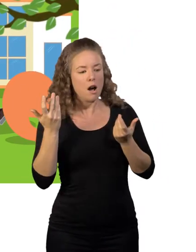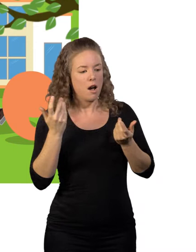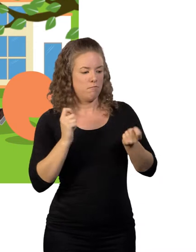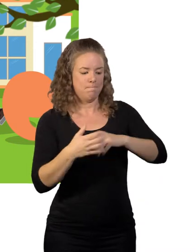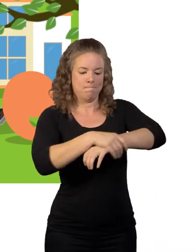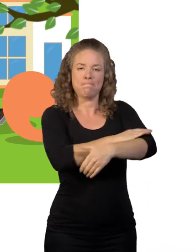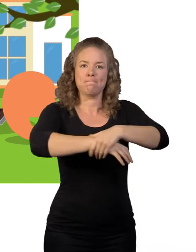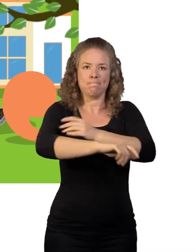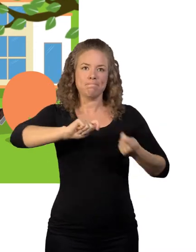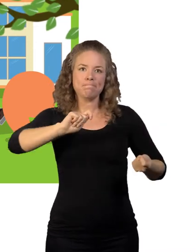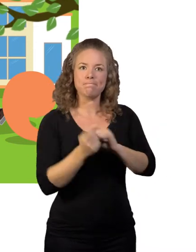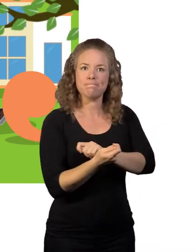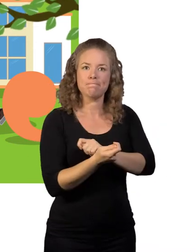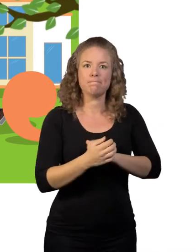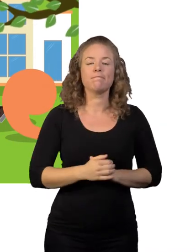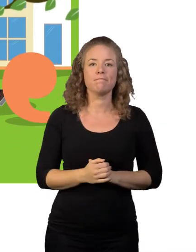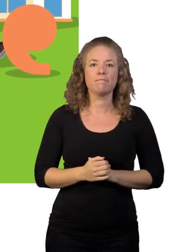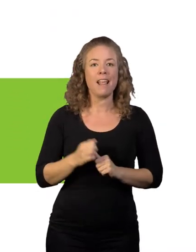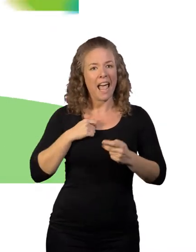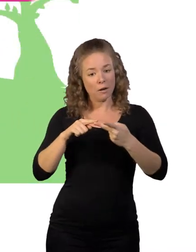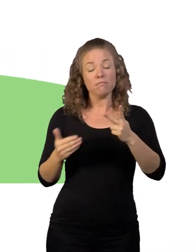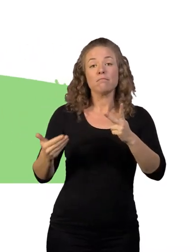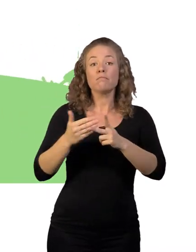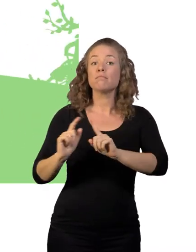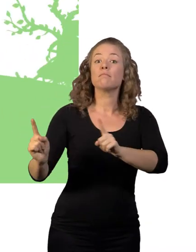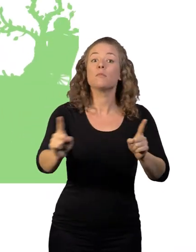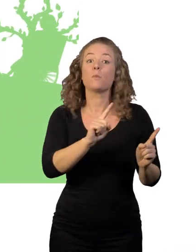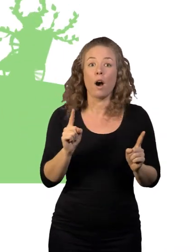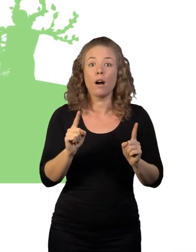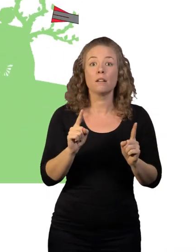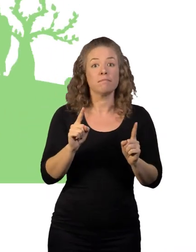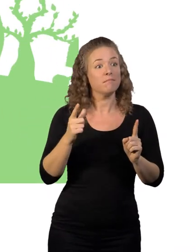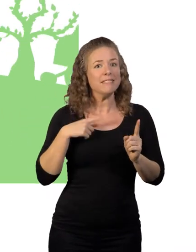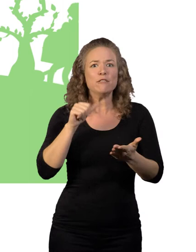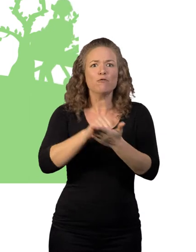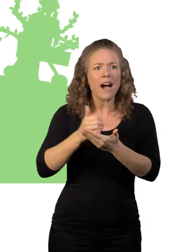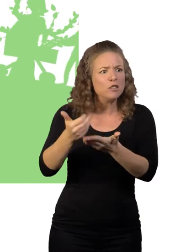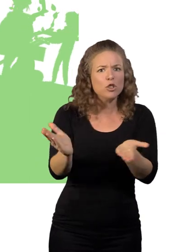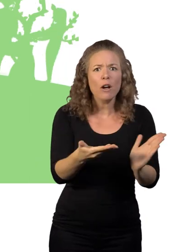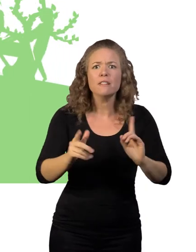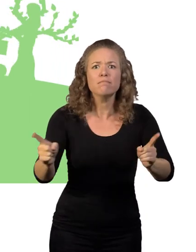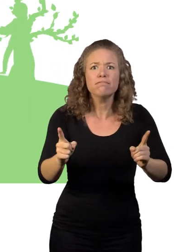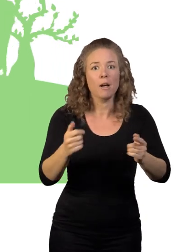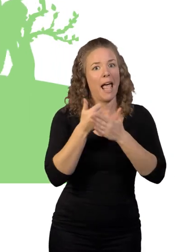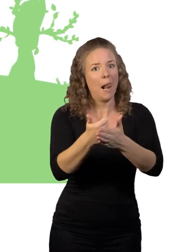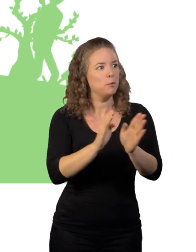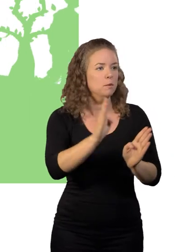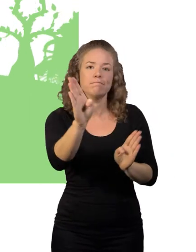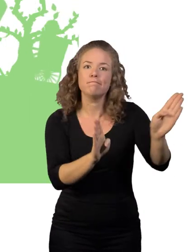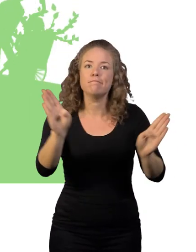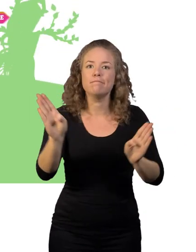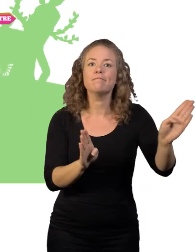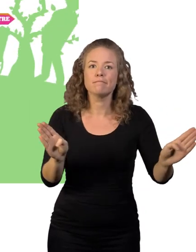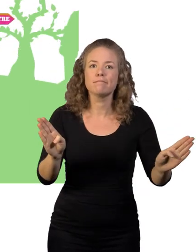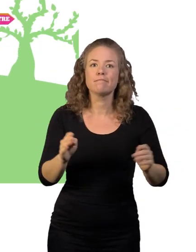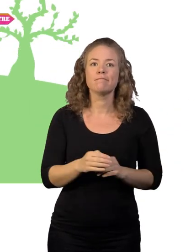take action based on people's needs. Another part of our mission is to point you in the direction of the right services.